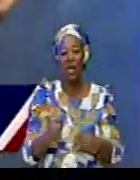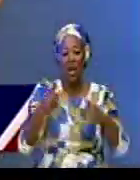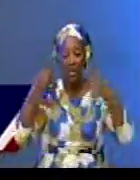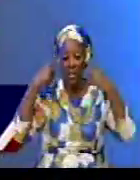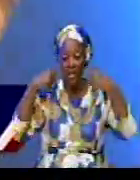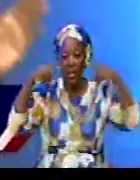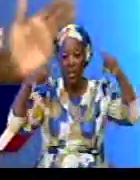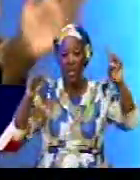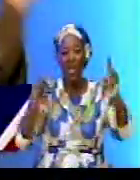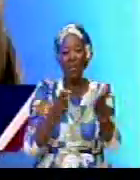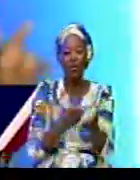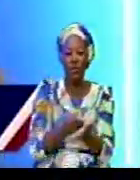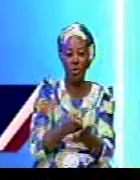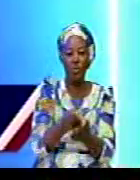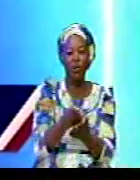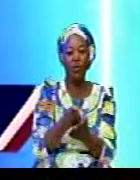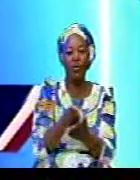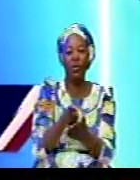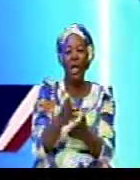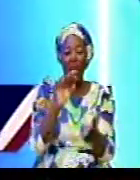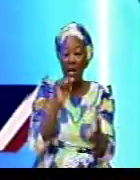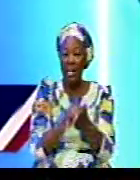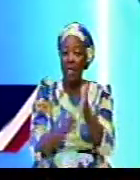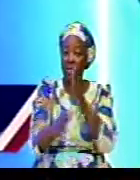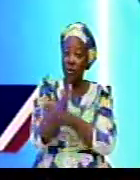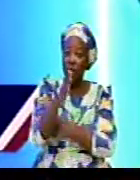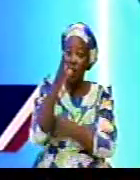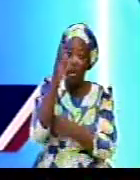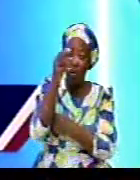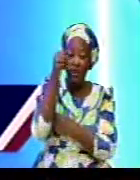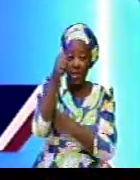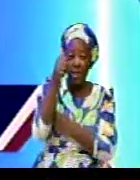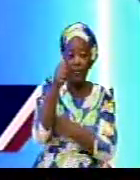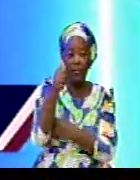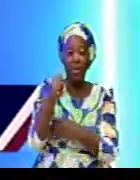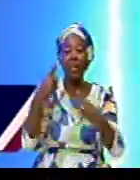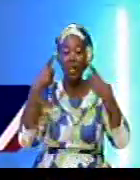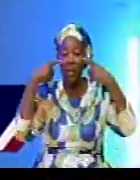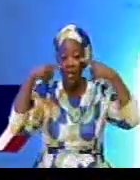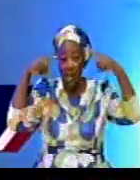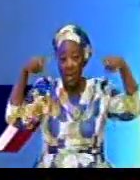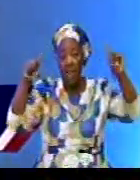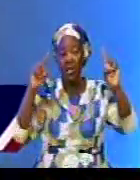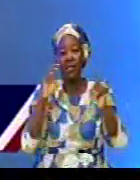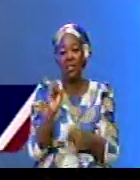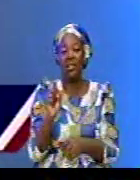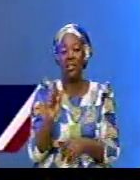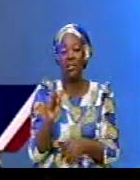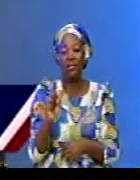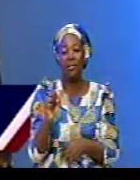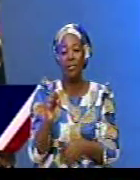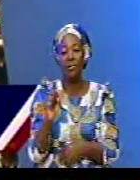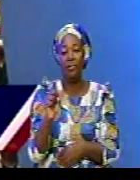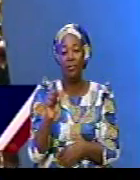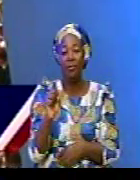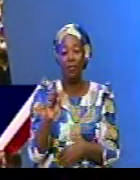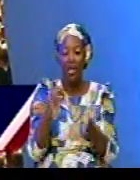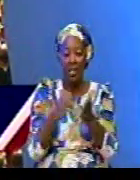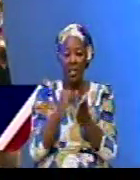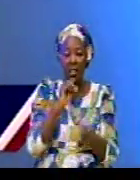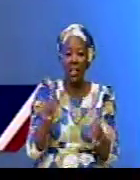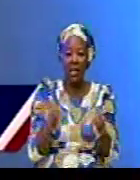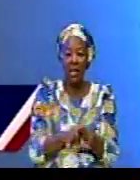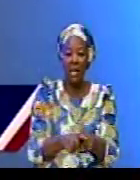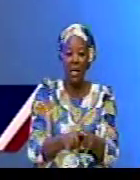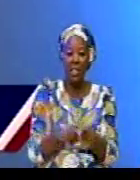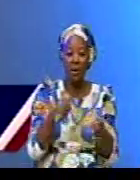his declared truth. The truth that God himself declares.